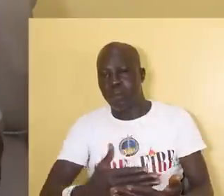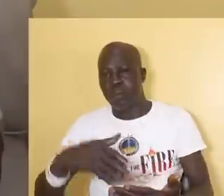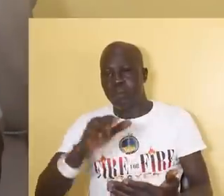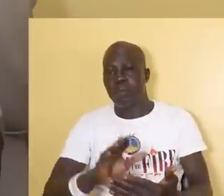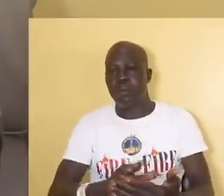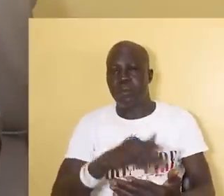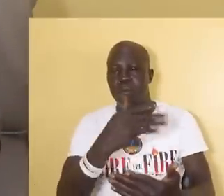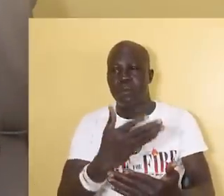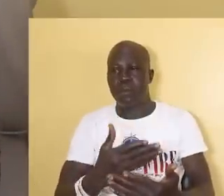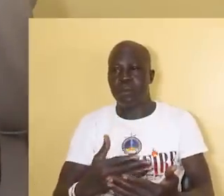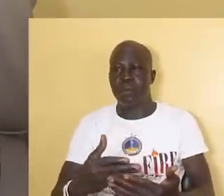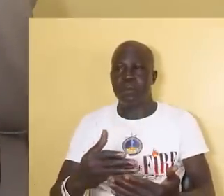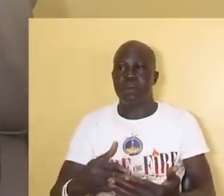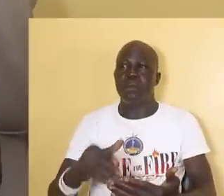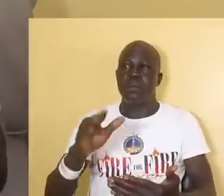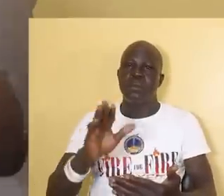fun ani